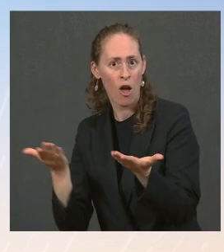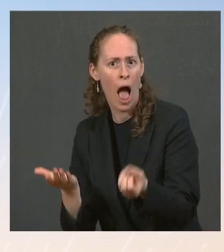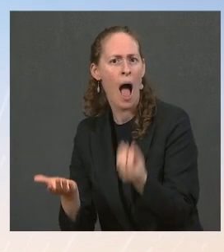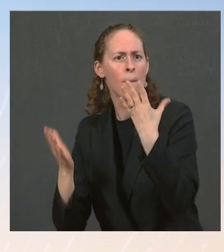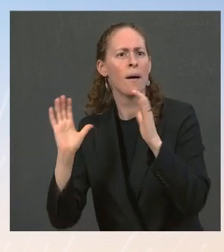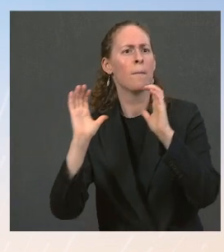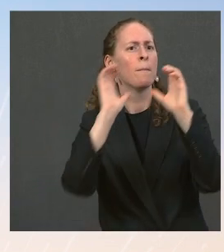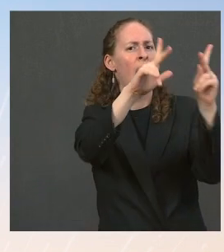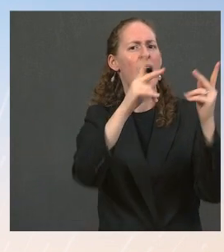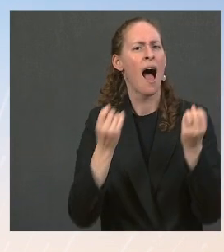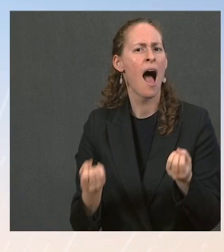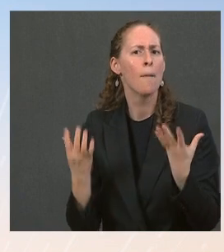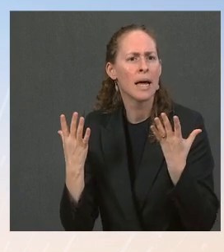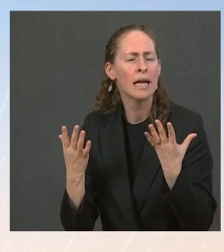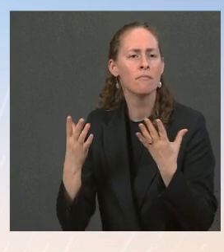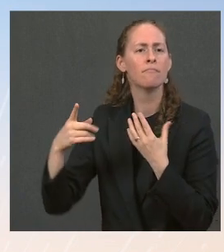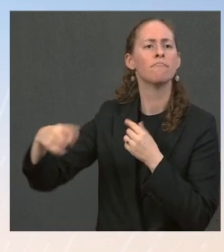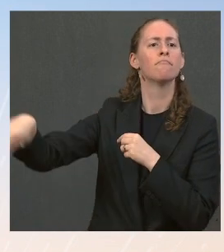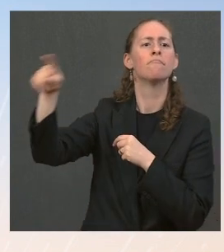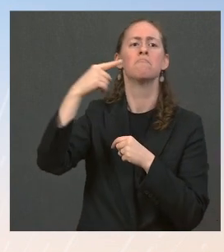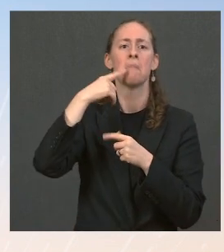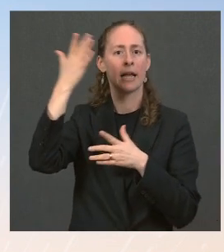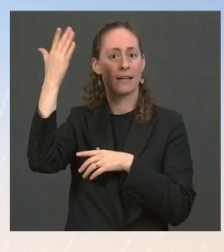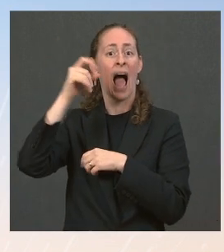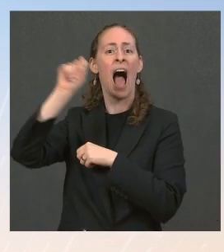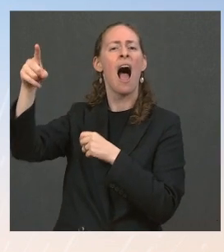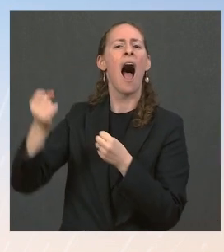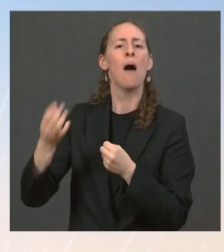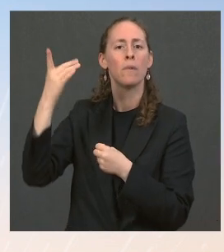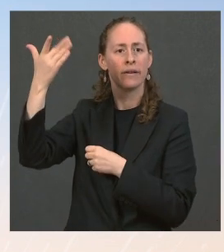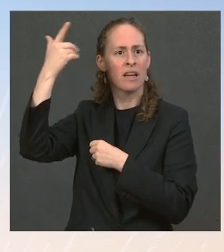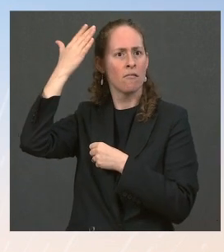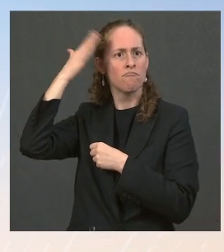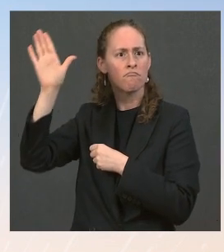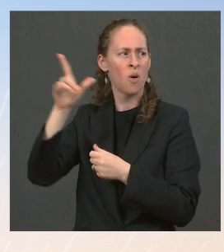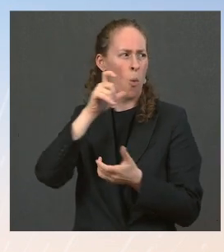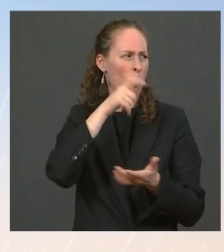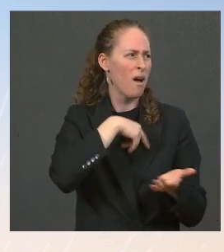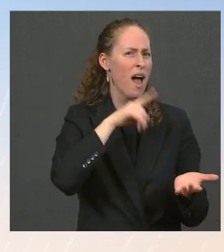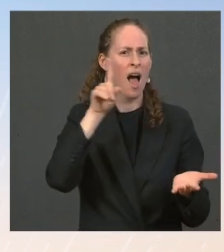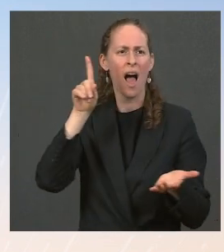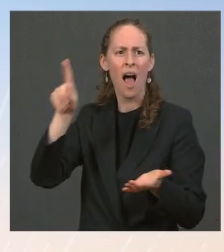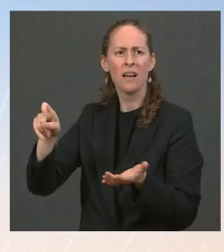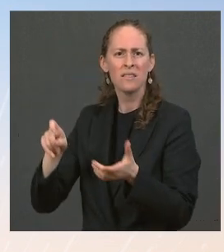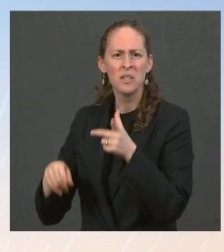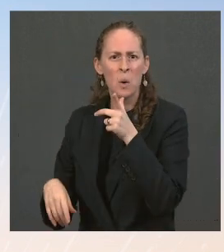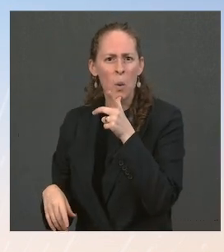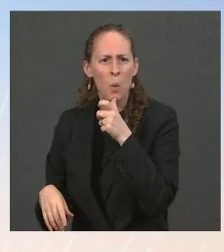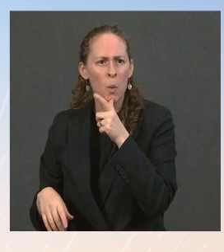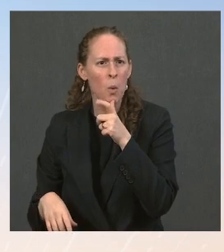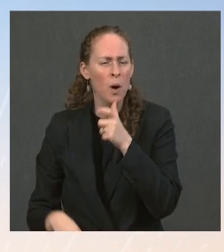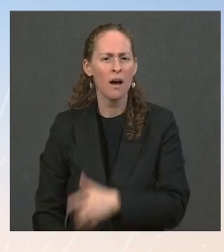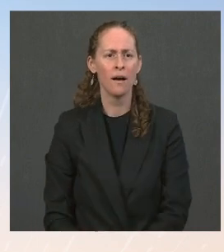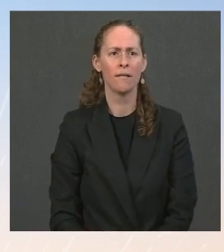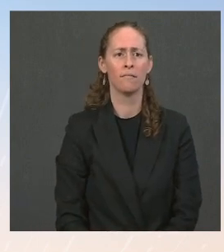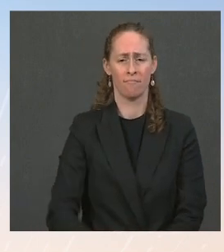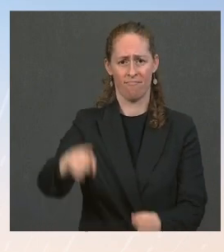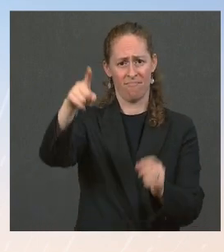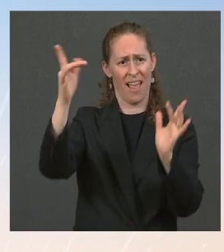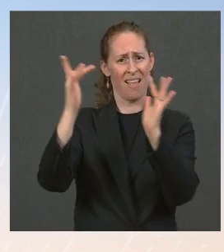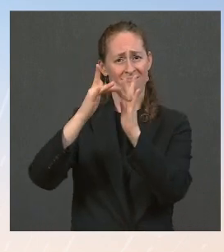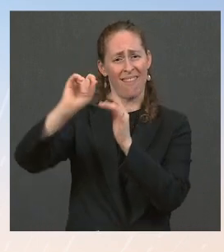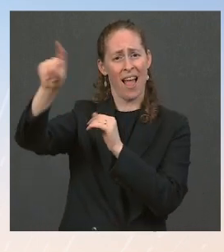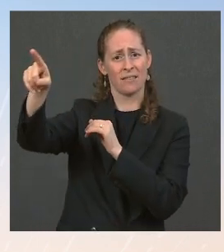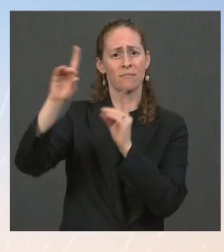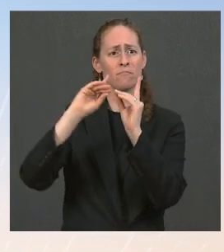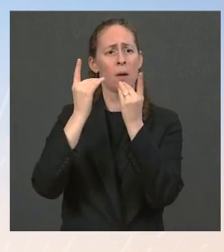is telling us that he doesn't know. So who else can we ask? You can certainly ask the Department of Homeland Security. I am